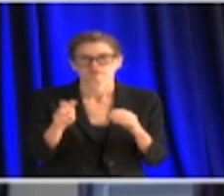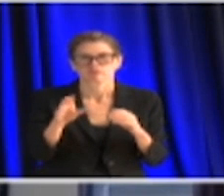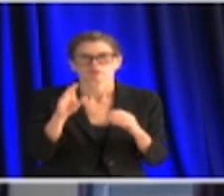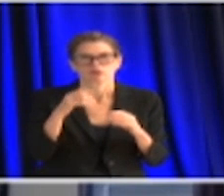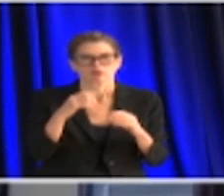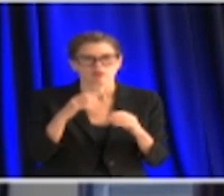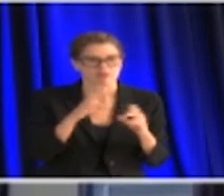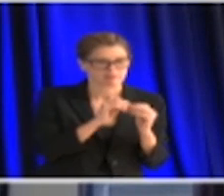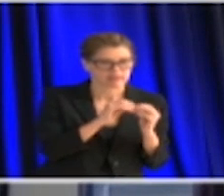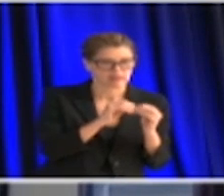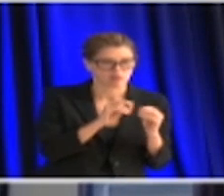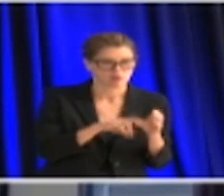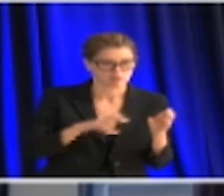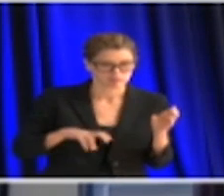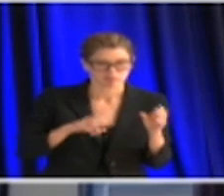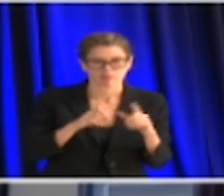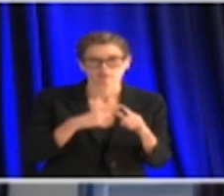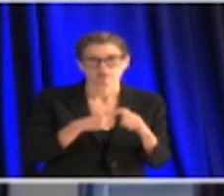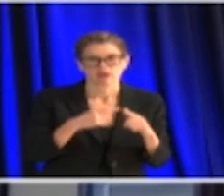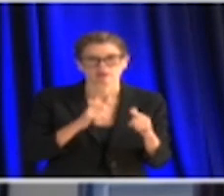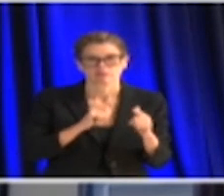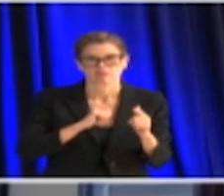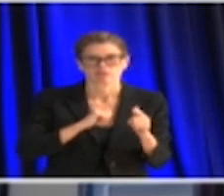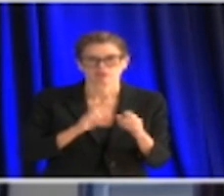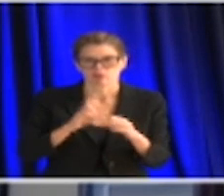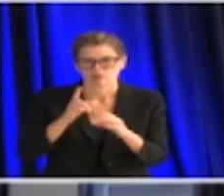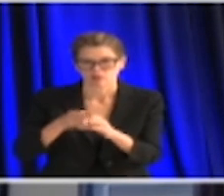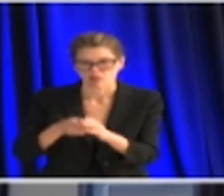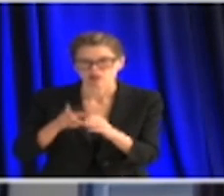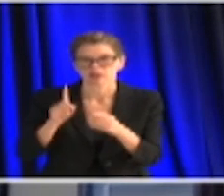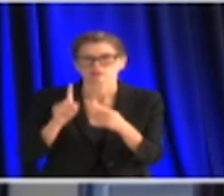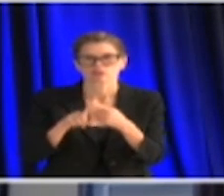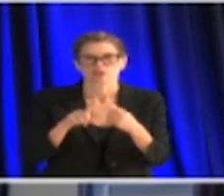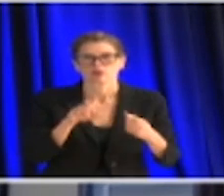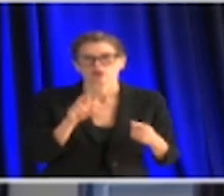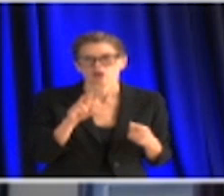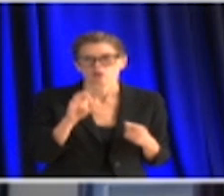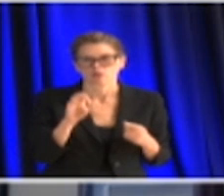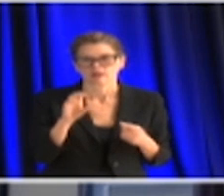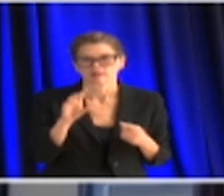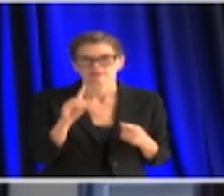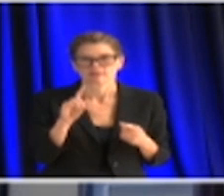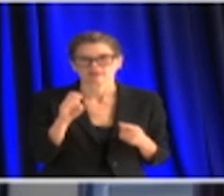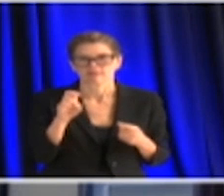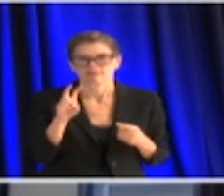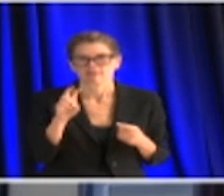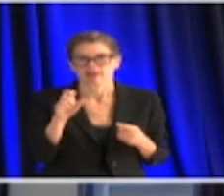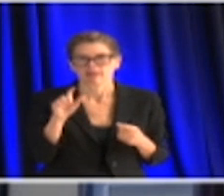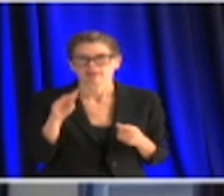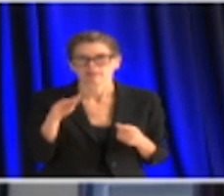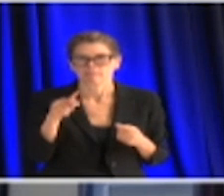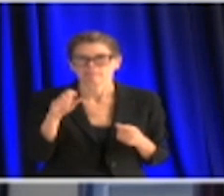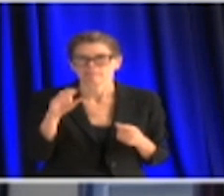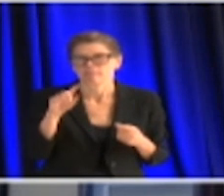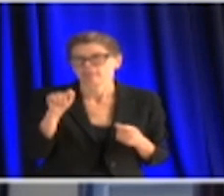off and then in a few minutes hence log into the Urban Redevelopment Agency meeting. So with that, if